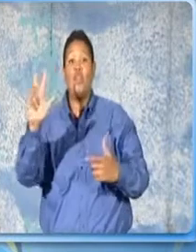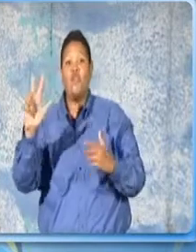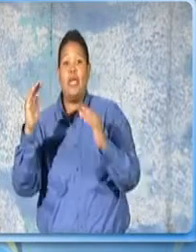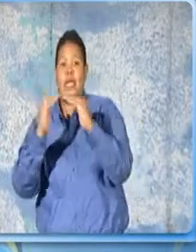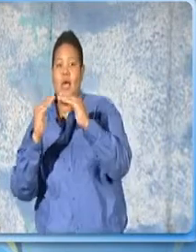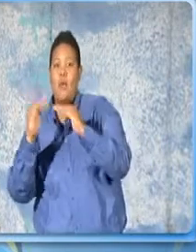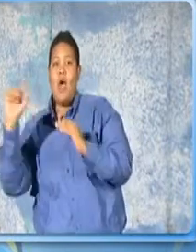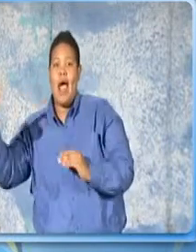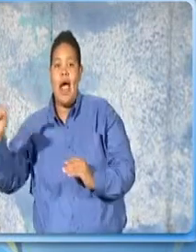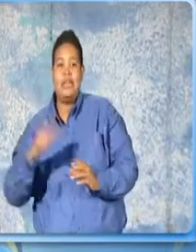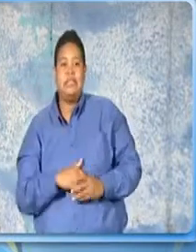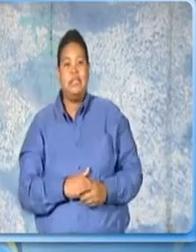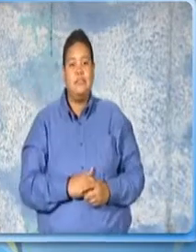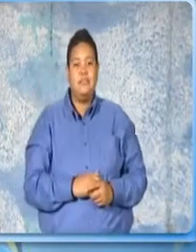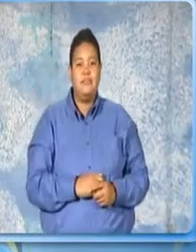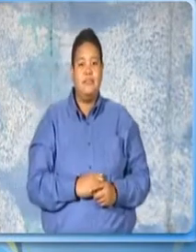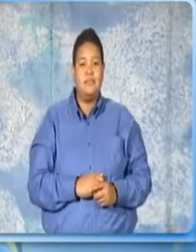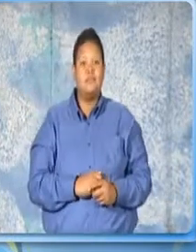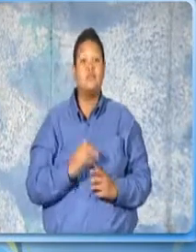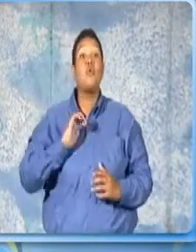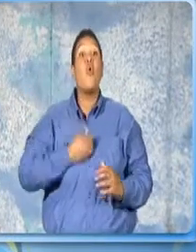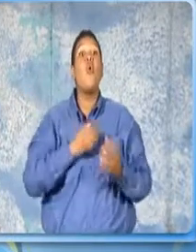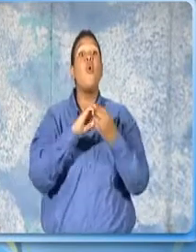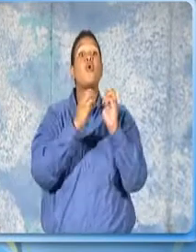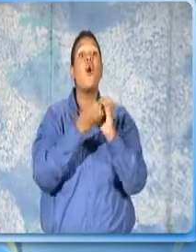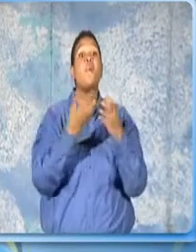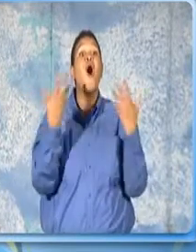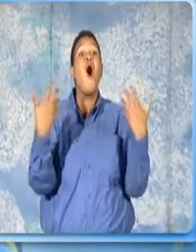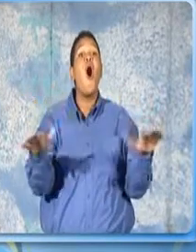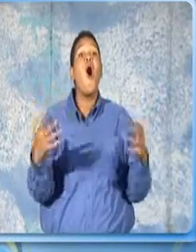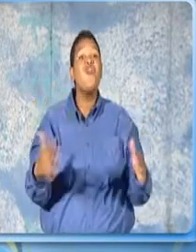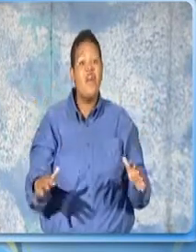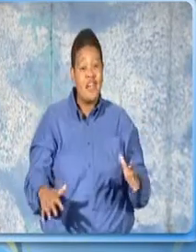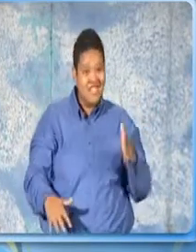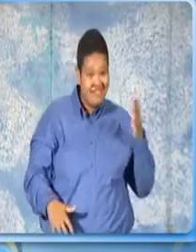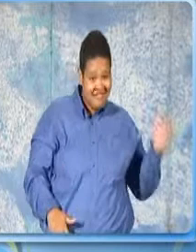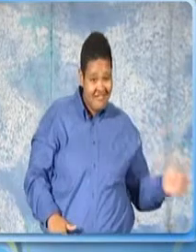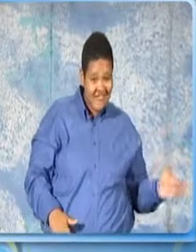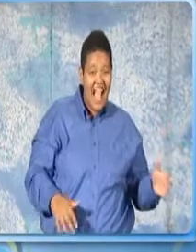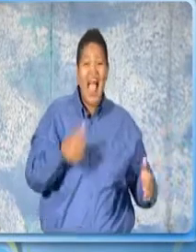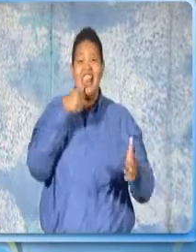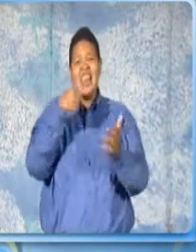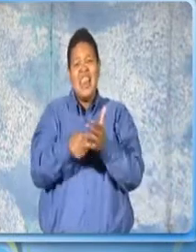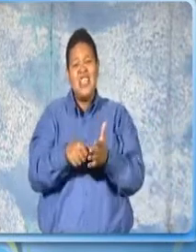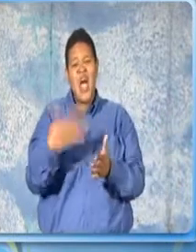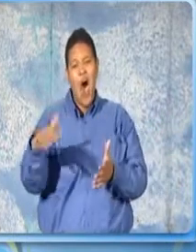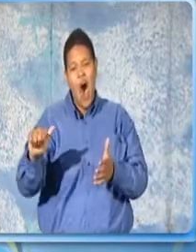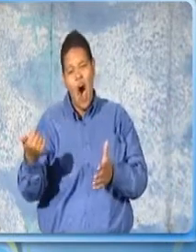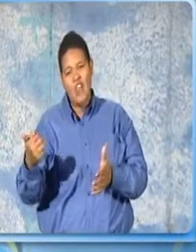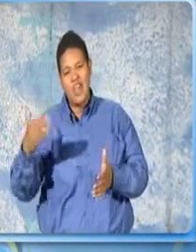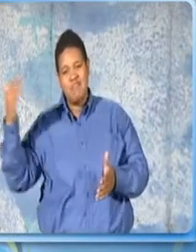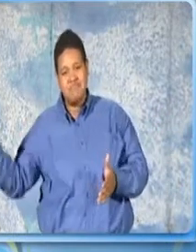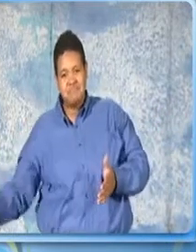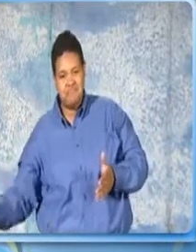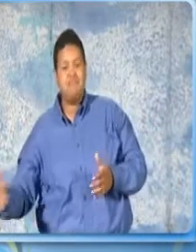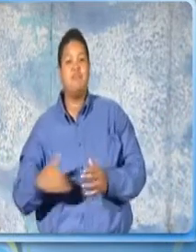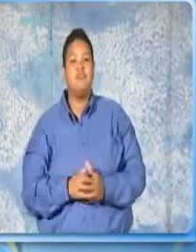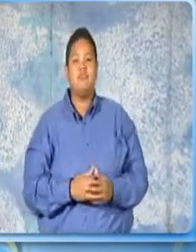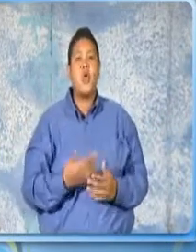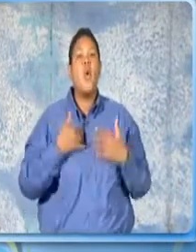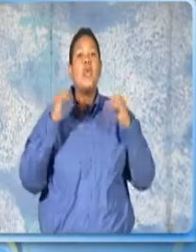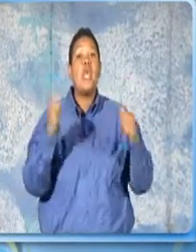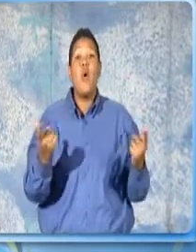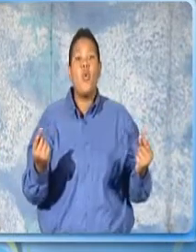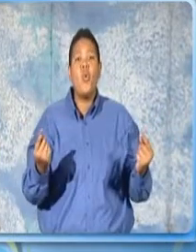x. Our numbers are already on one side and our variable is on the other side. So we can